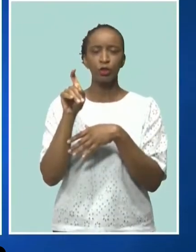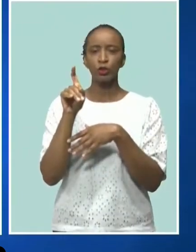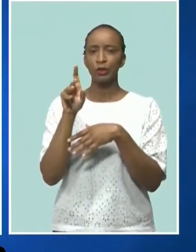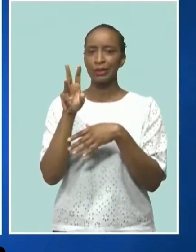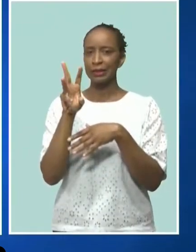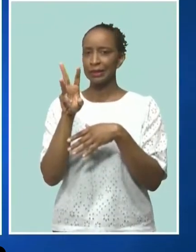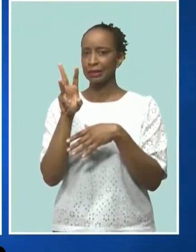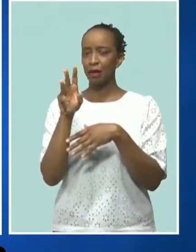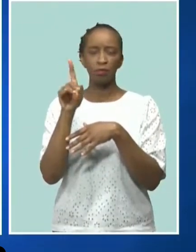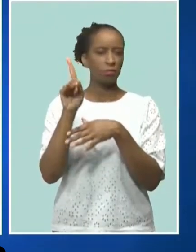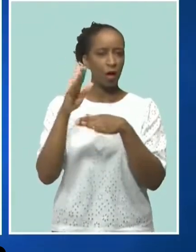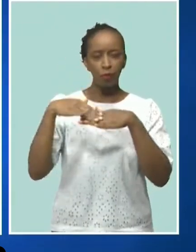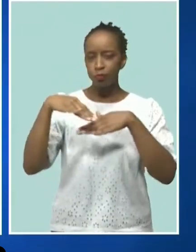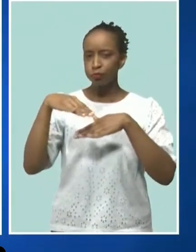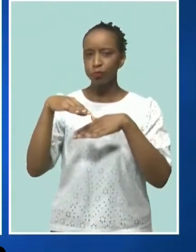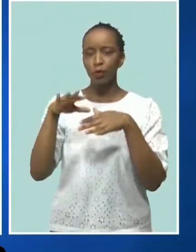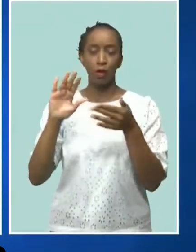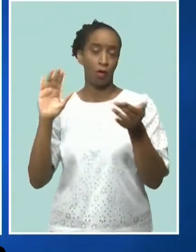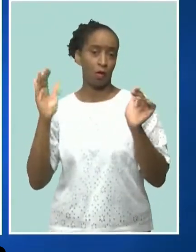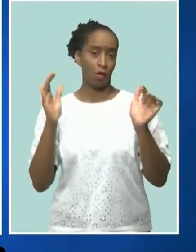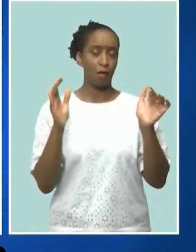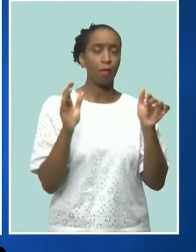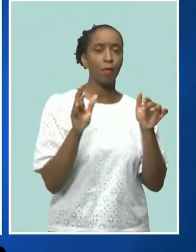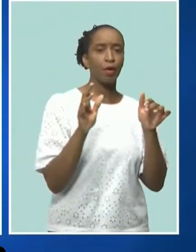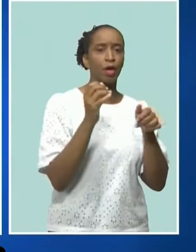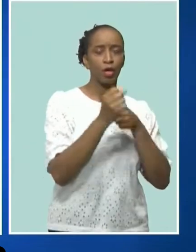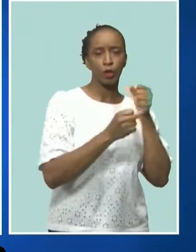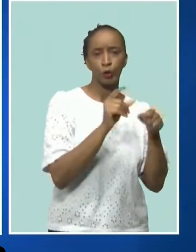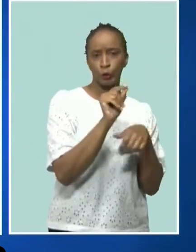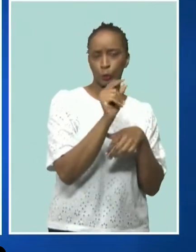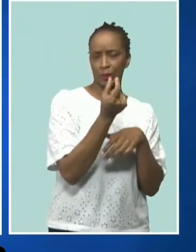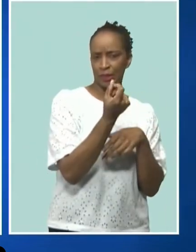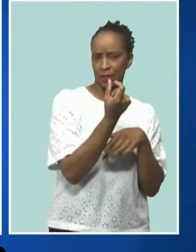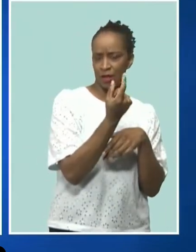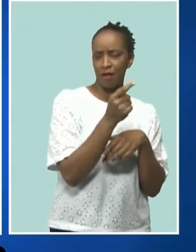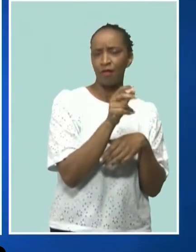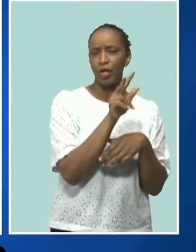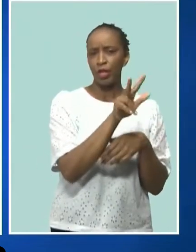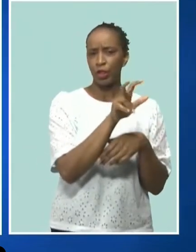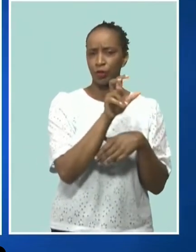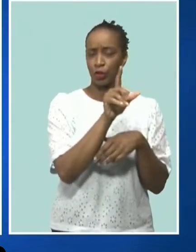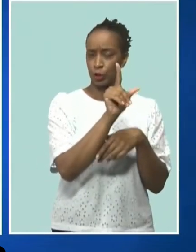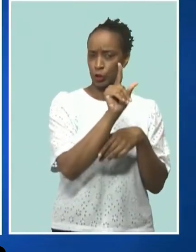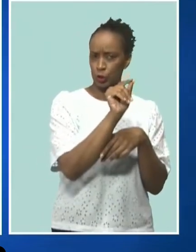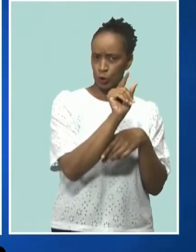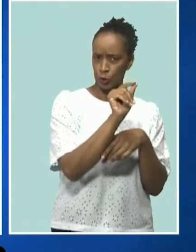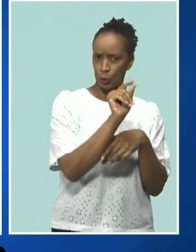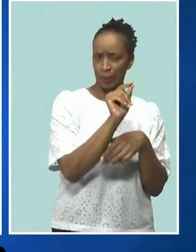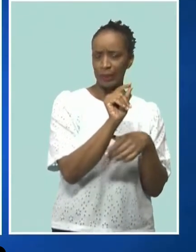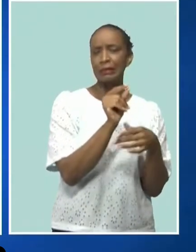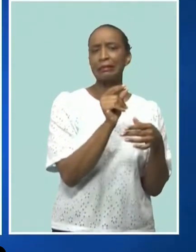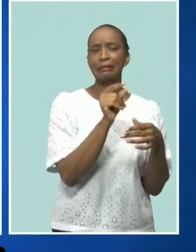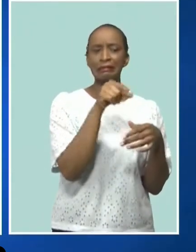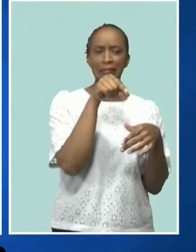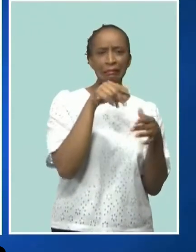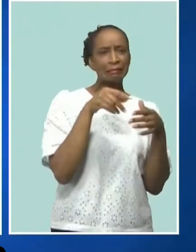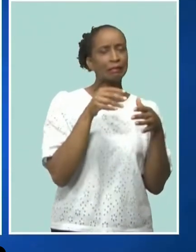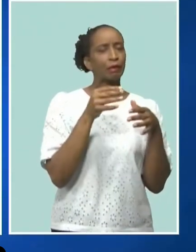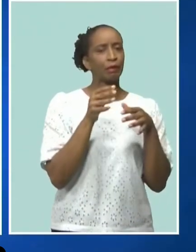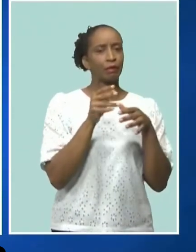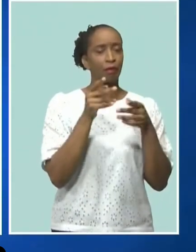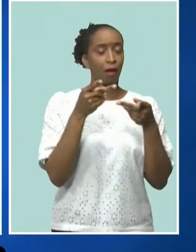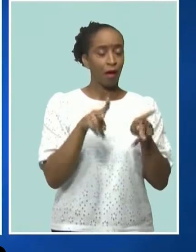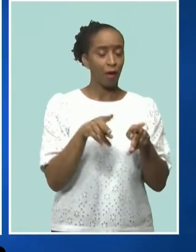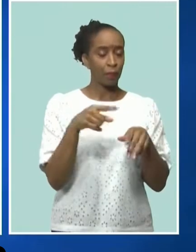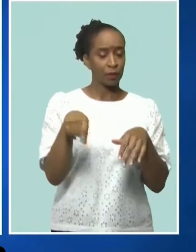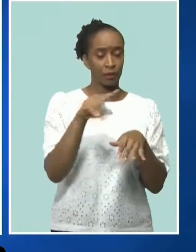time, compared to 350 in 2011. The disclosure from Attorney General Dale Marshall. According